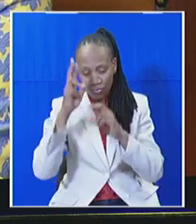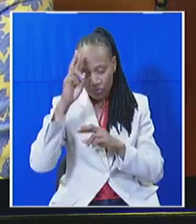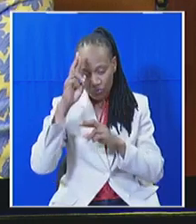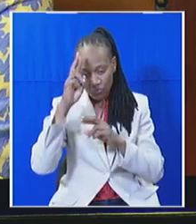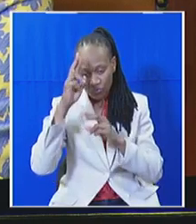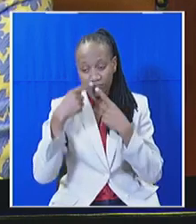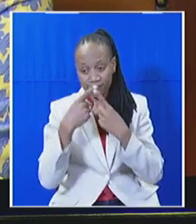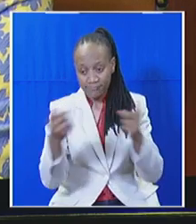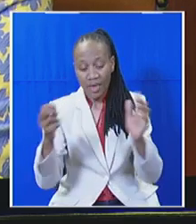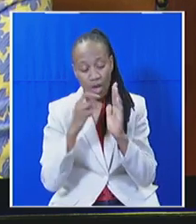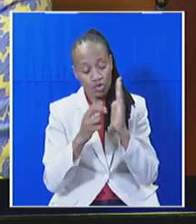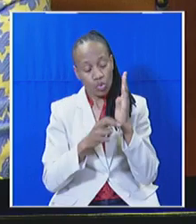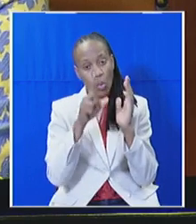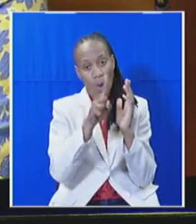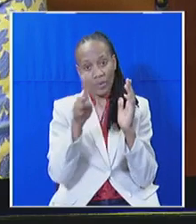1137.